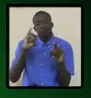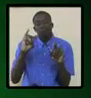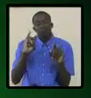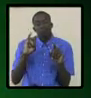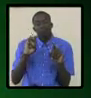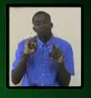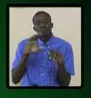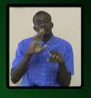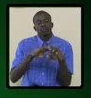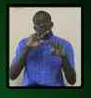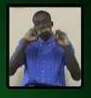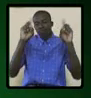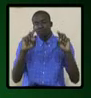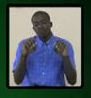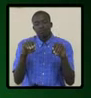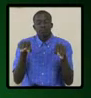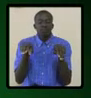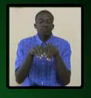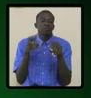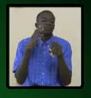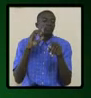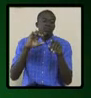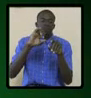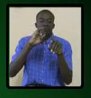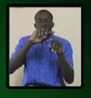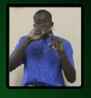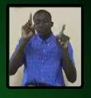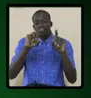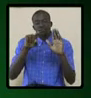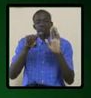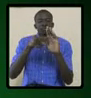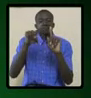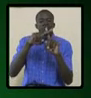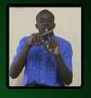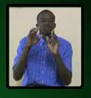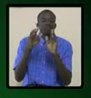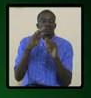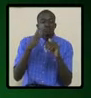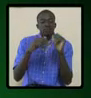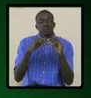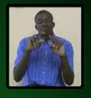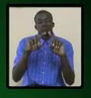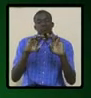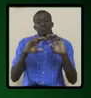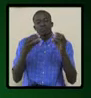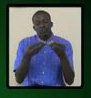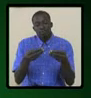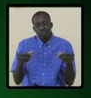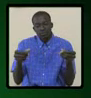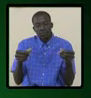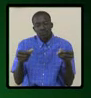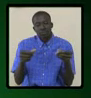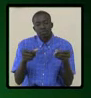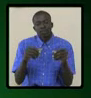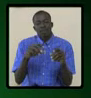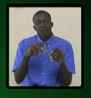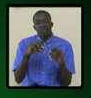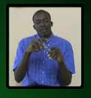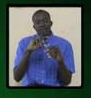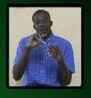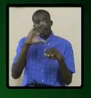Static electricity is created when electrical charge builds up on the surface of a material. Static